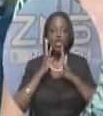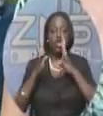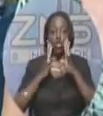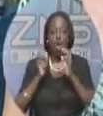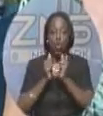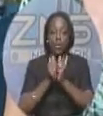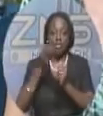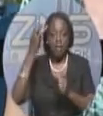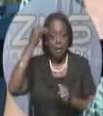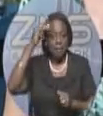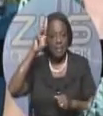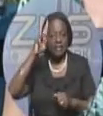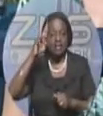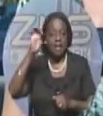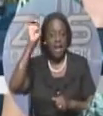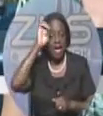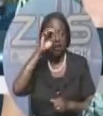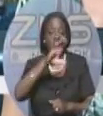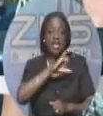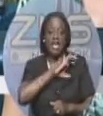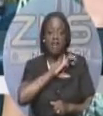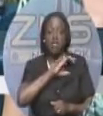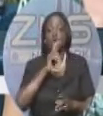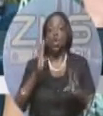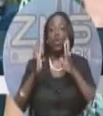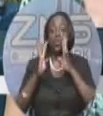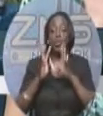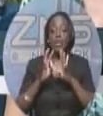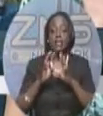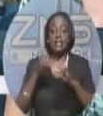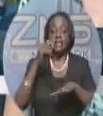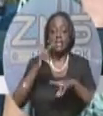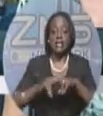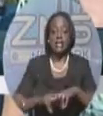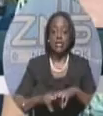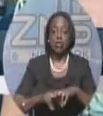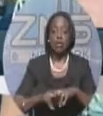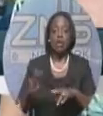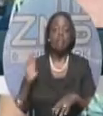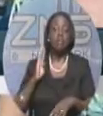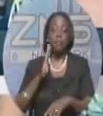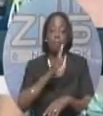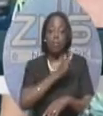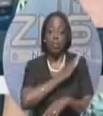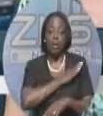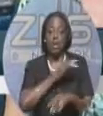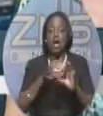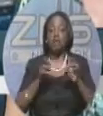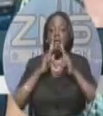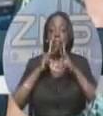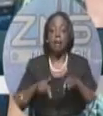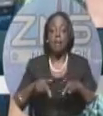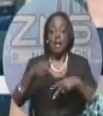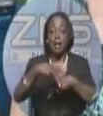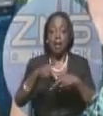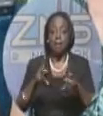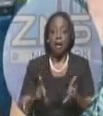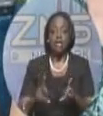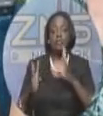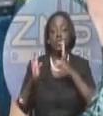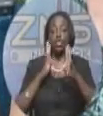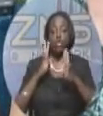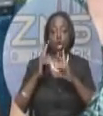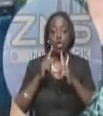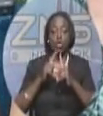sits on the board of the Bahamas Public Parks, Public Beaches Authority, and I have asked him to speak to the other board members about how we